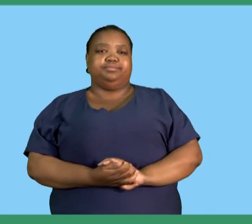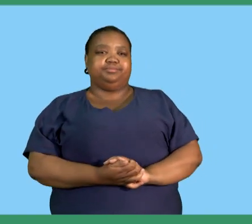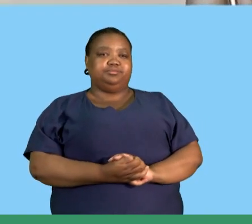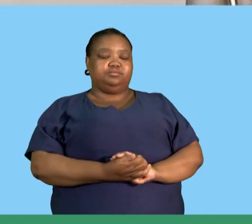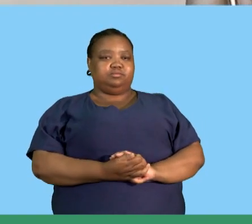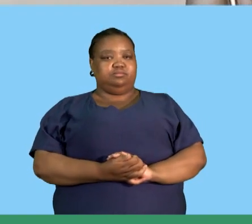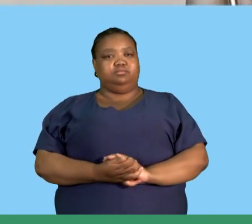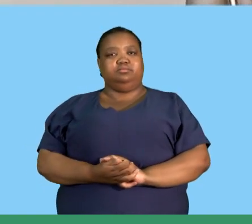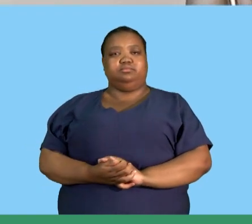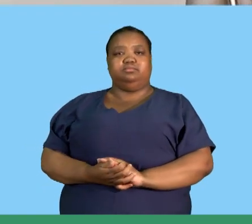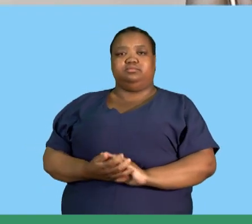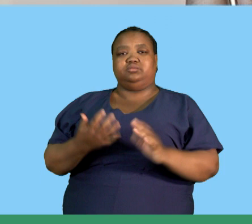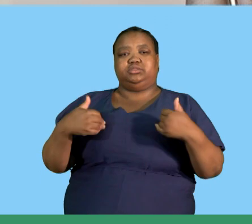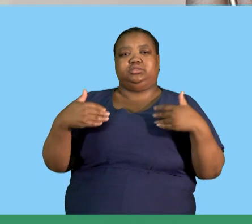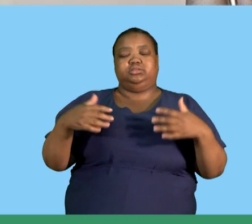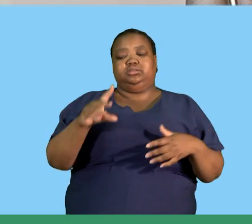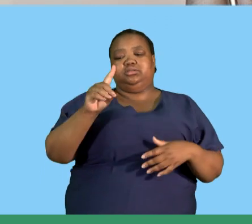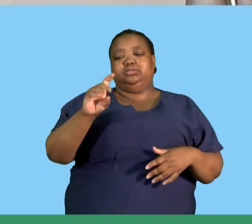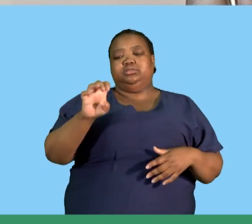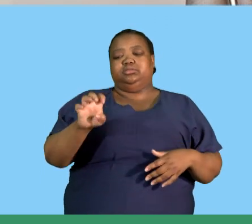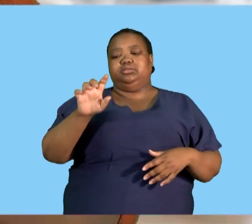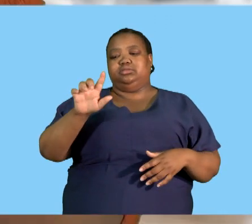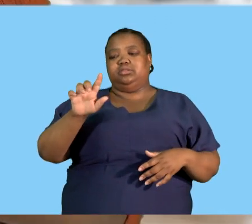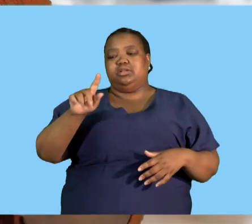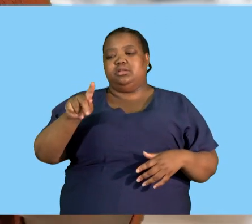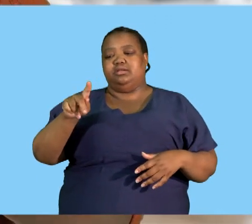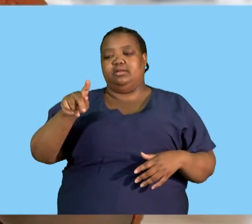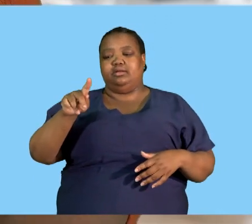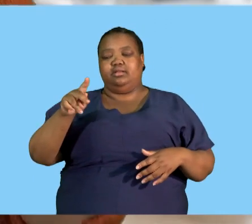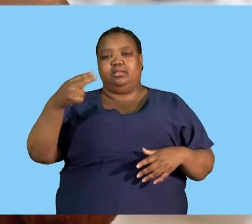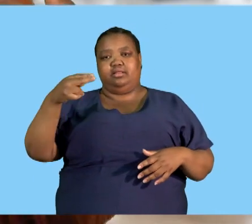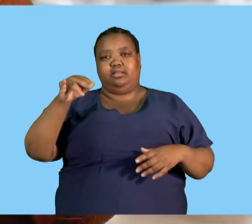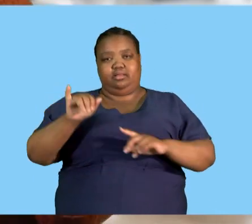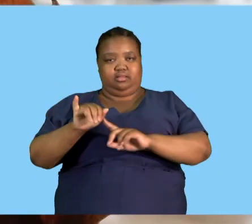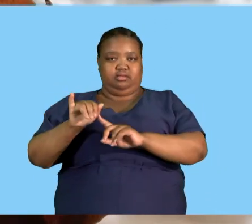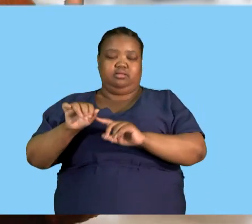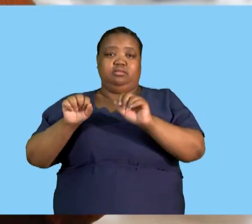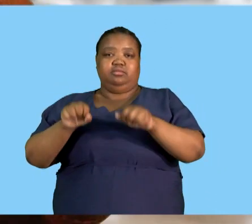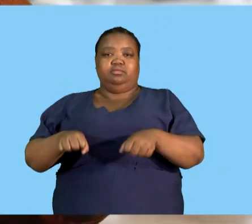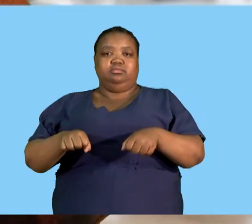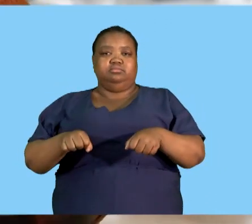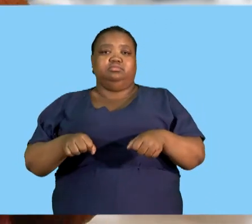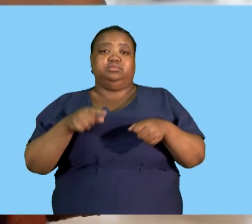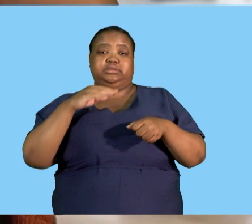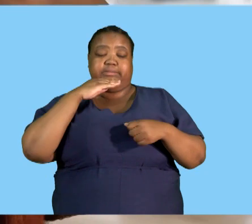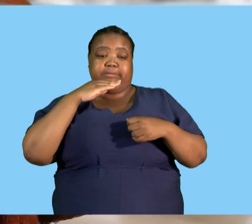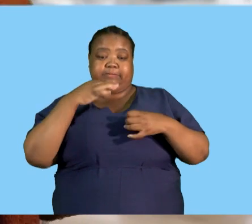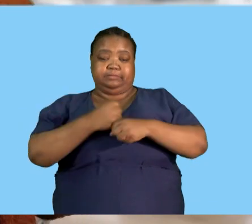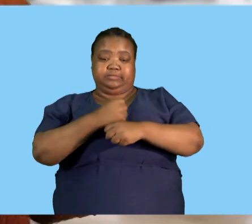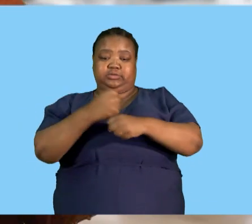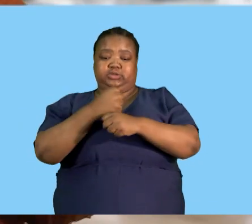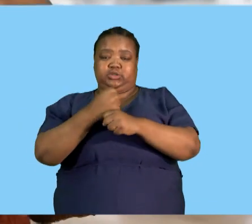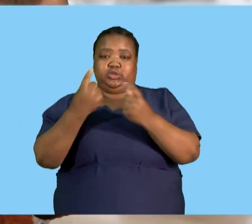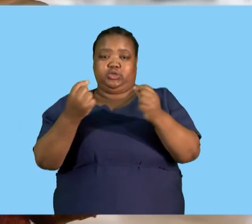Right, so we're starting off with the Delphi technique. So with the application now, application it means what? It means putting it